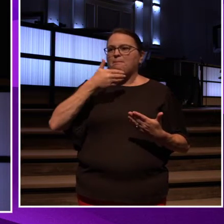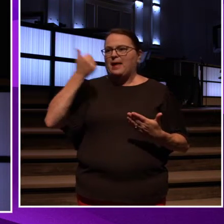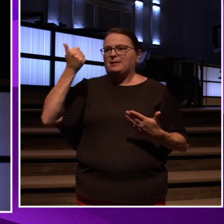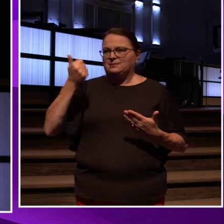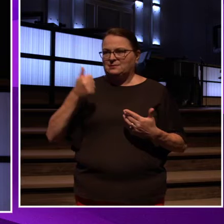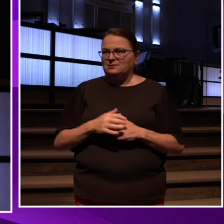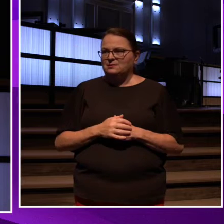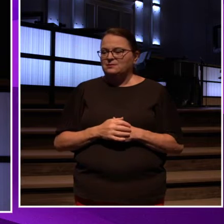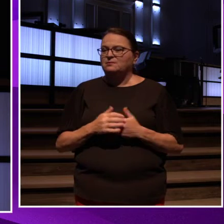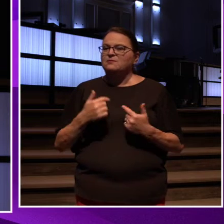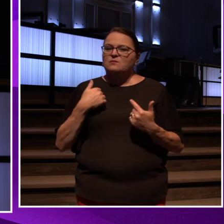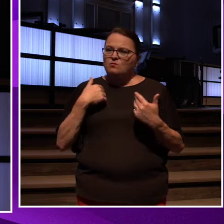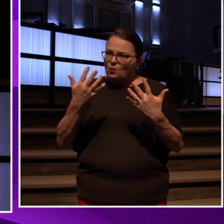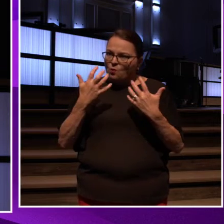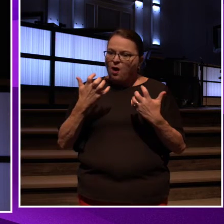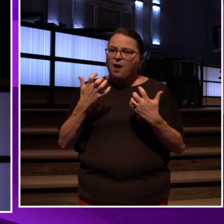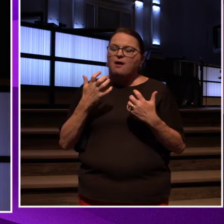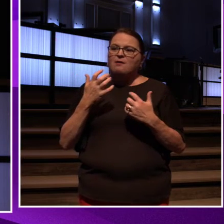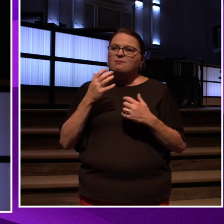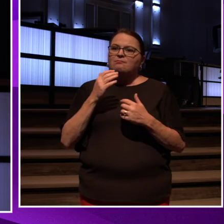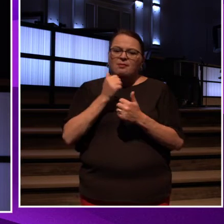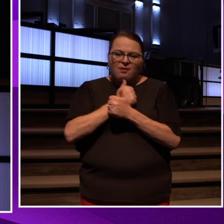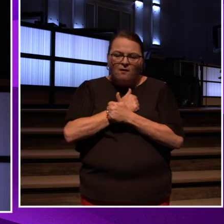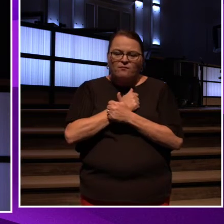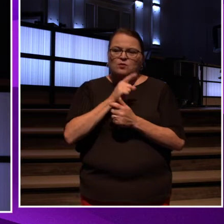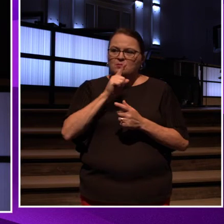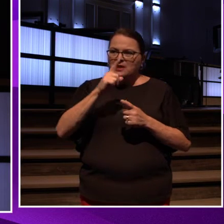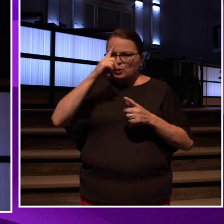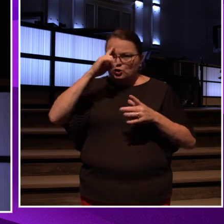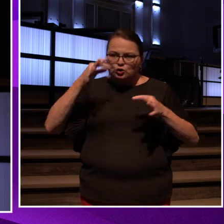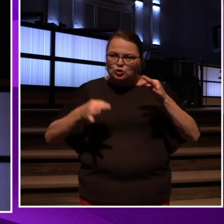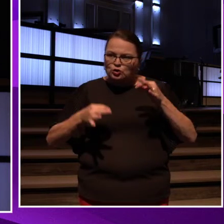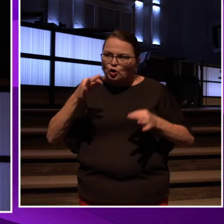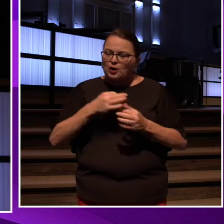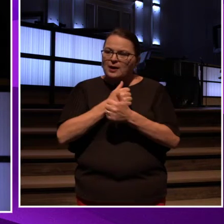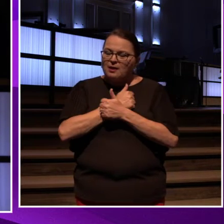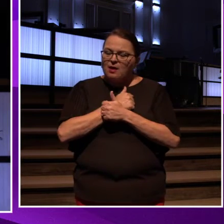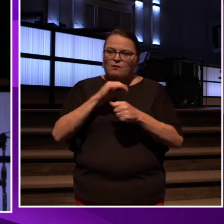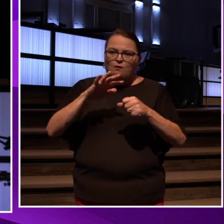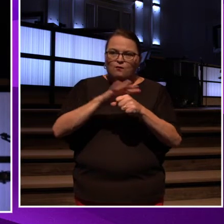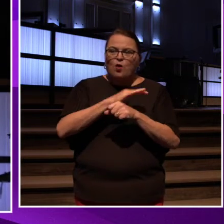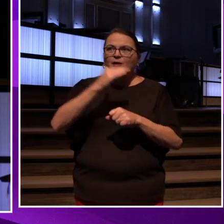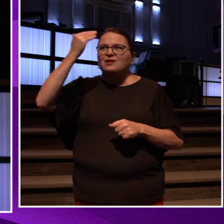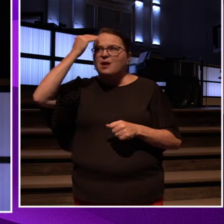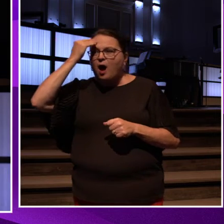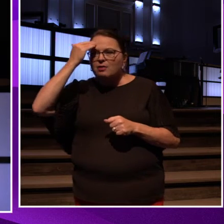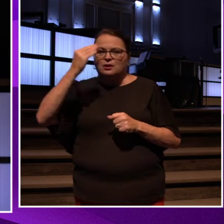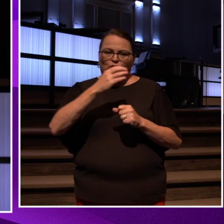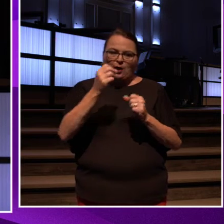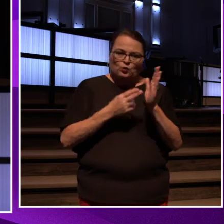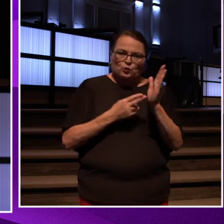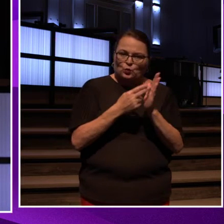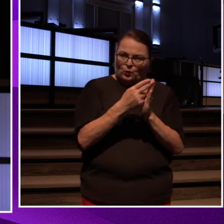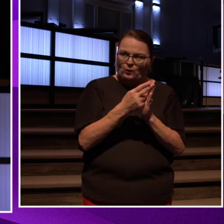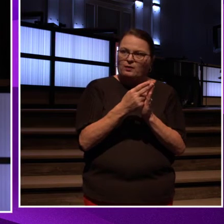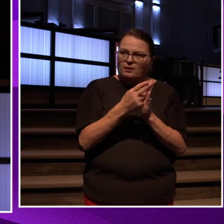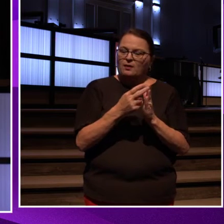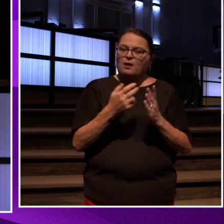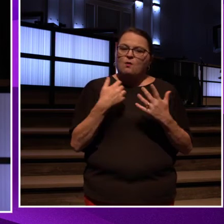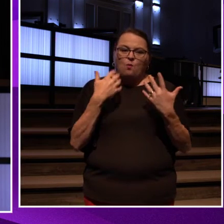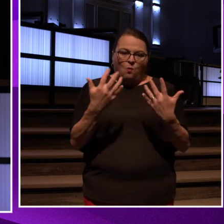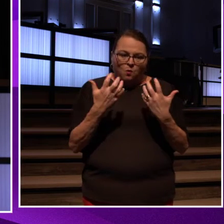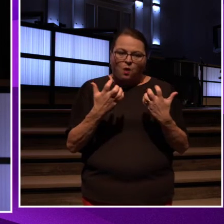I want your love to be a discerning love. I want it to be a love full of knowledge and truth. And I want it to